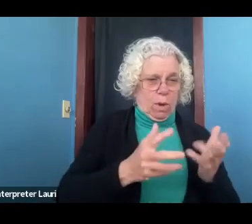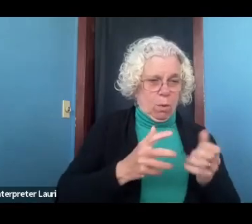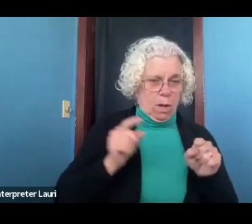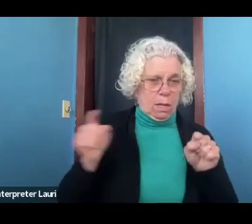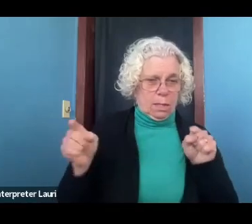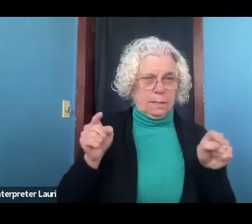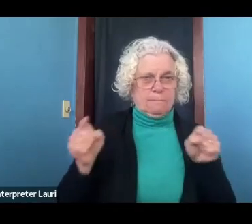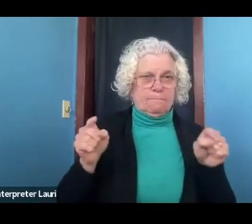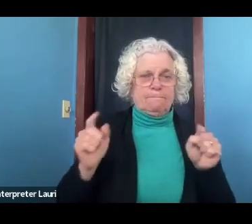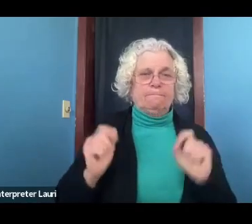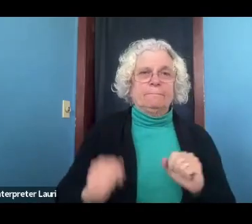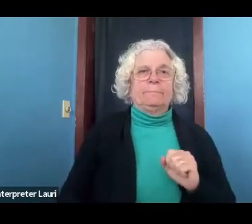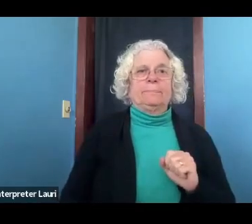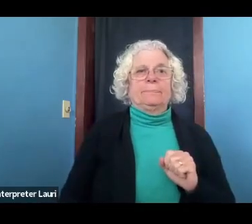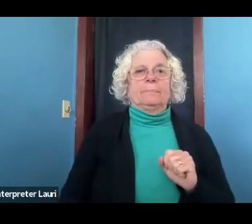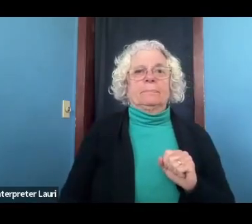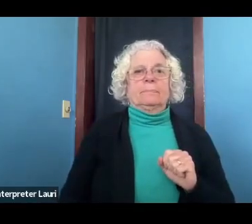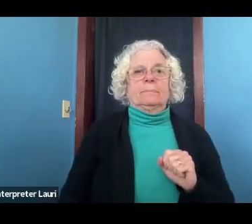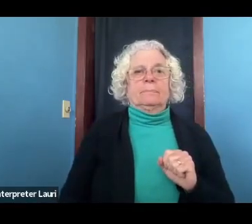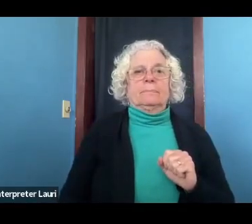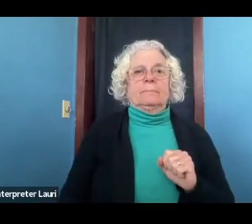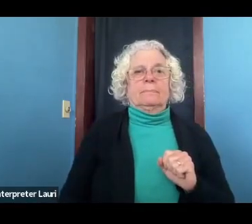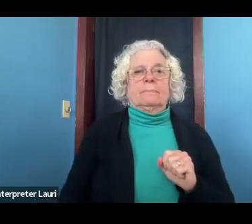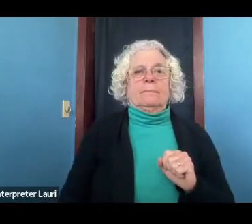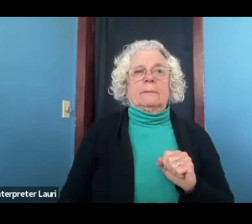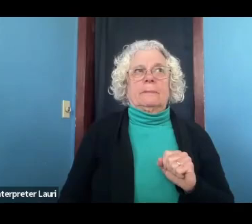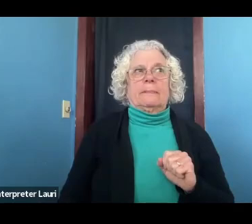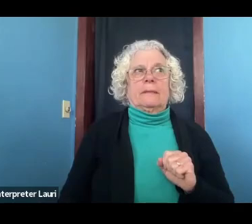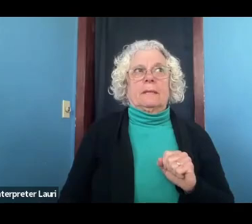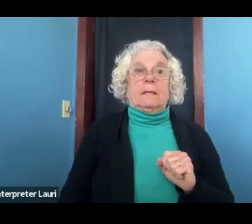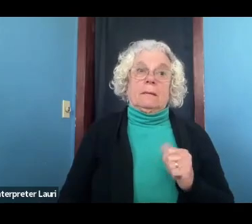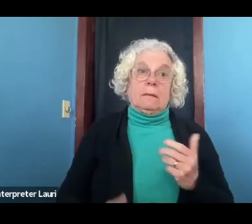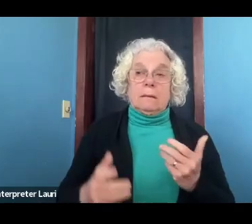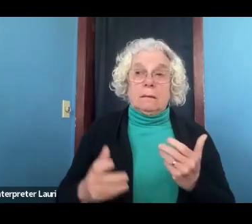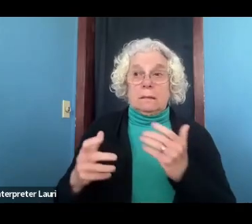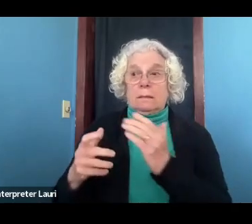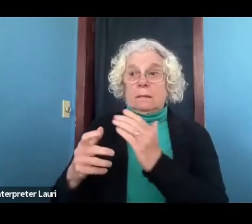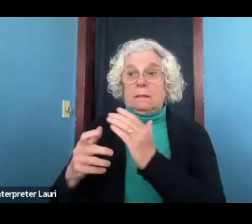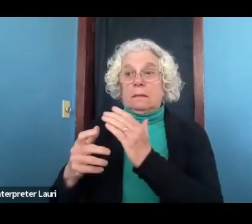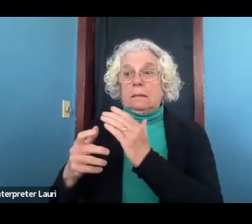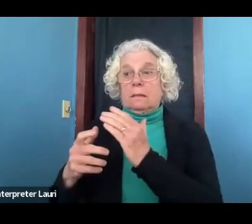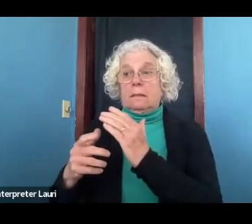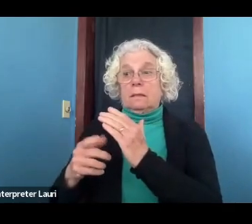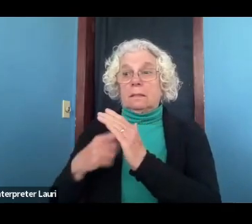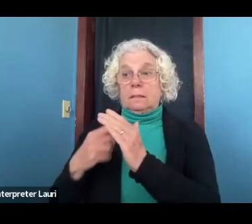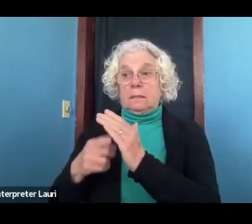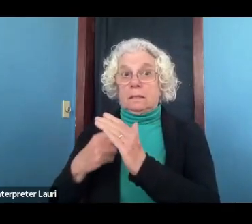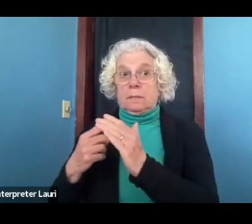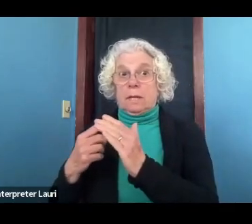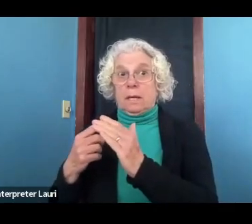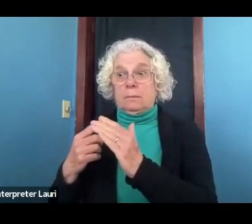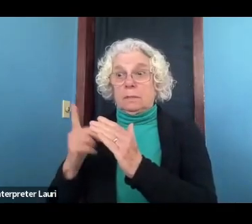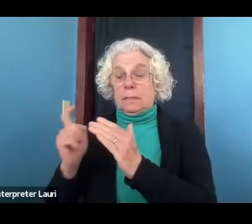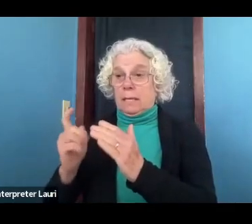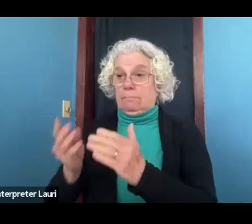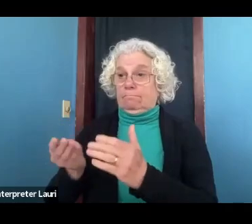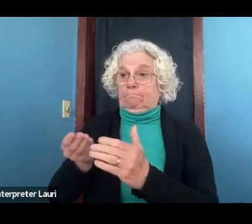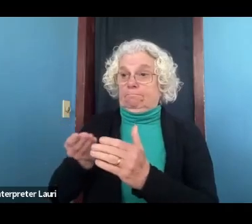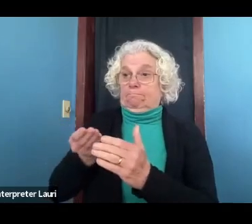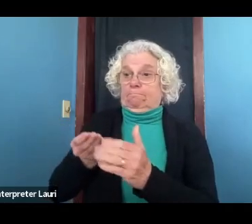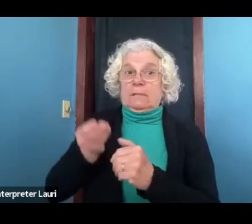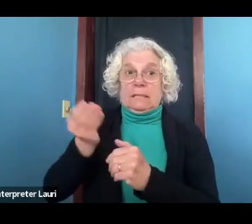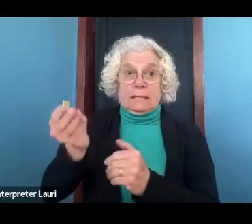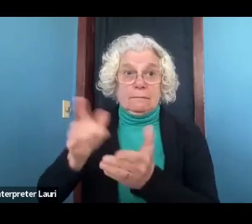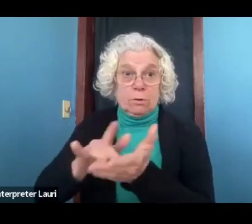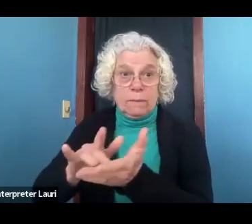Because you can get some pain relief, but sometimes it's going to knock you out and you wouldn't be able to have